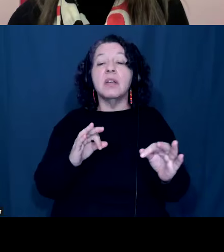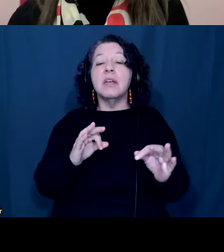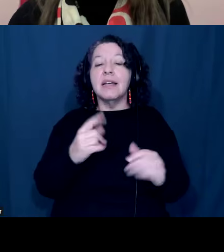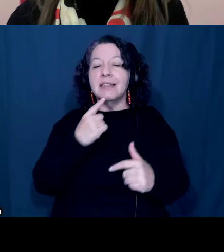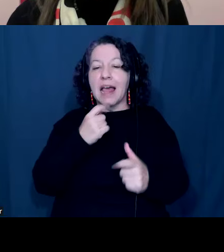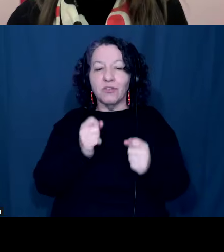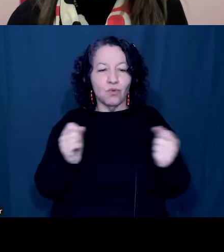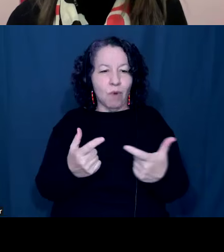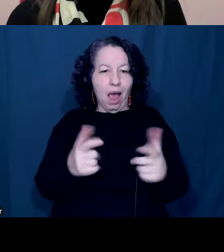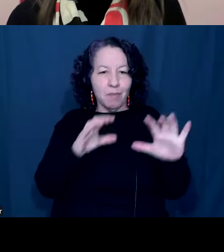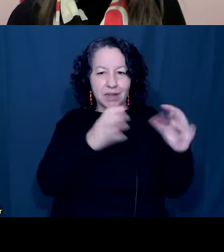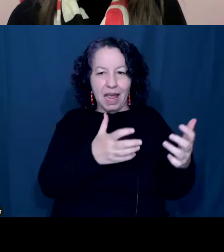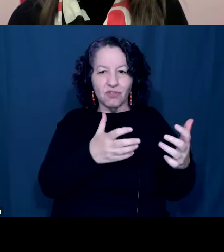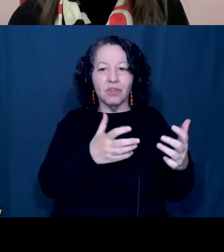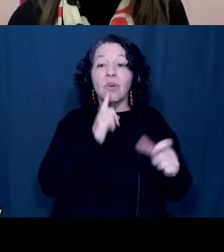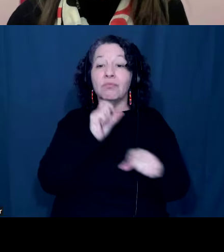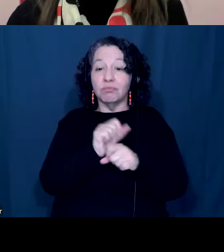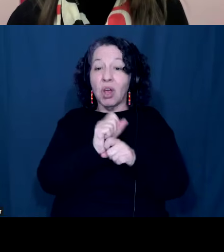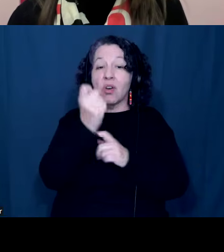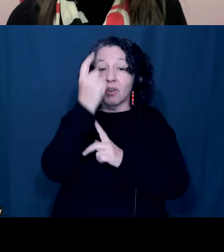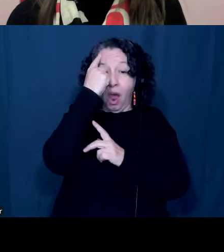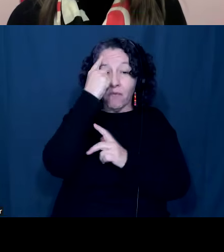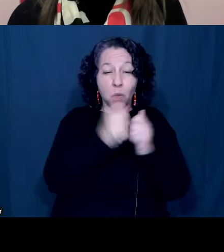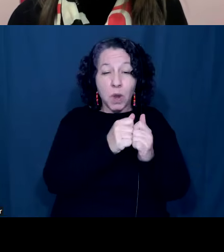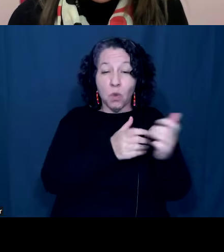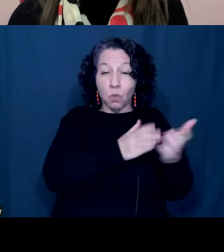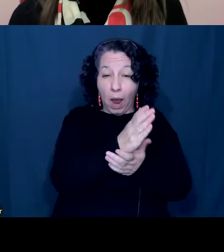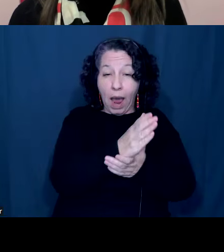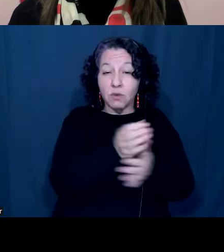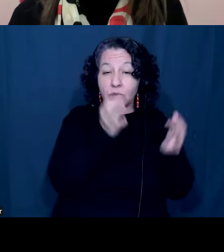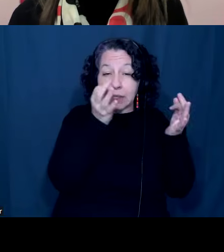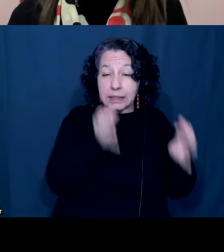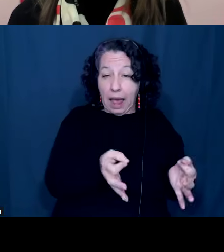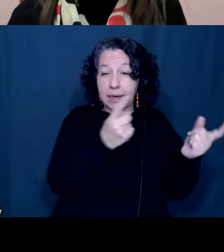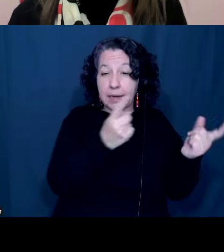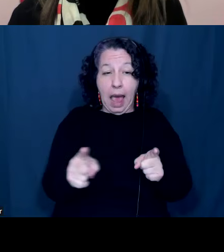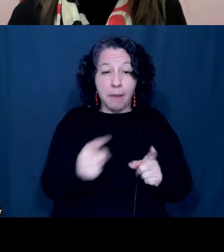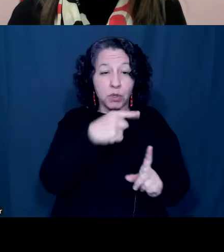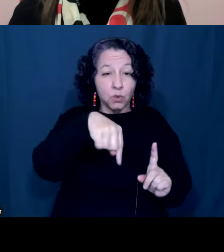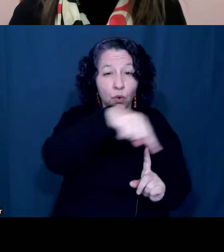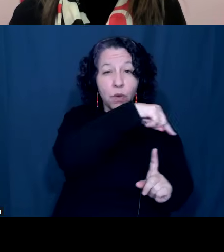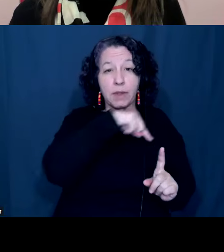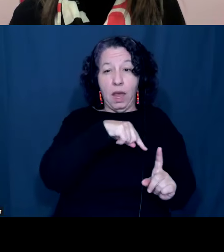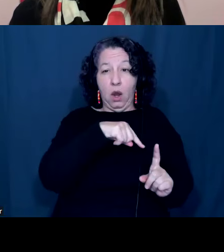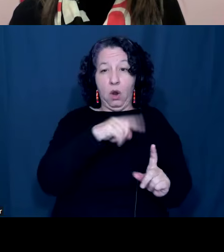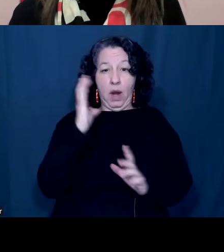are sovereign governments with the right to decide what happens to their